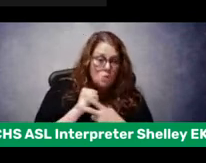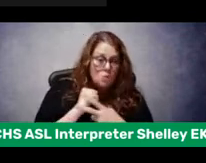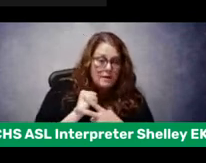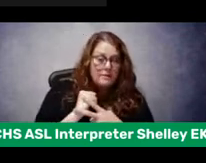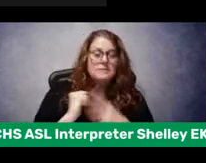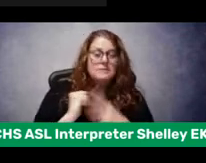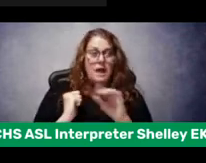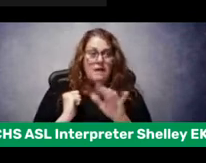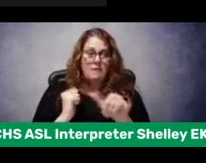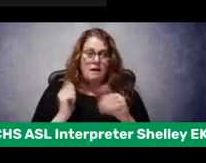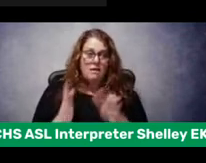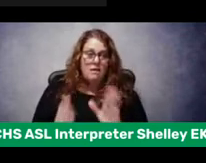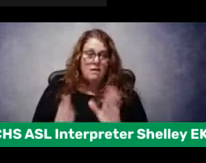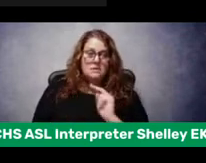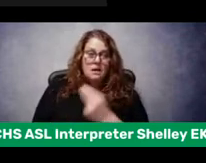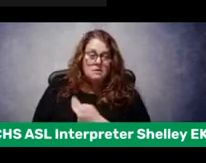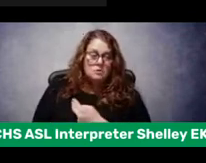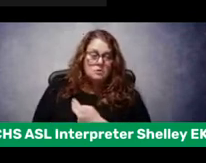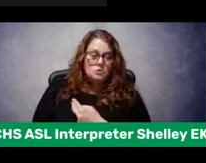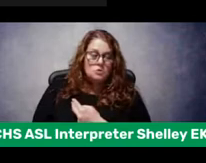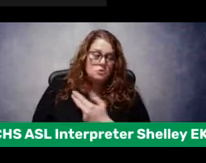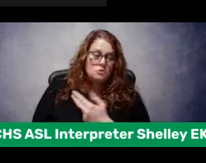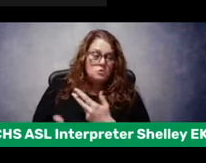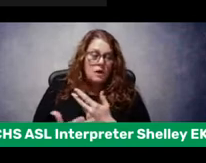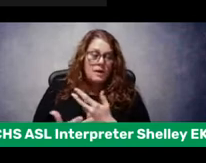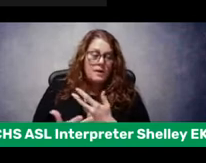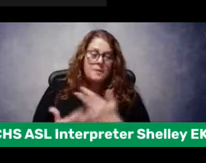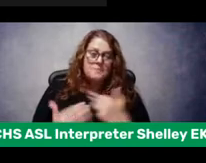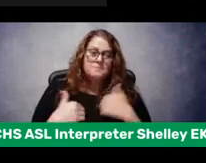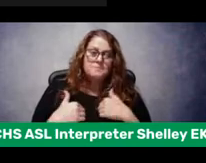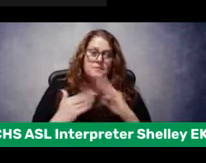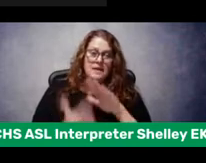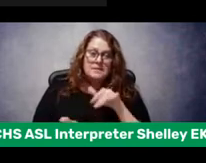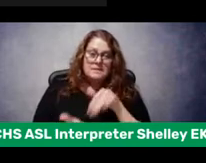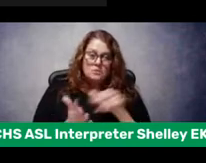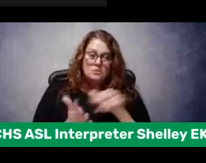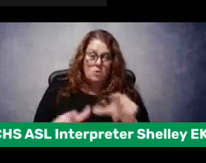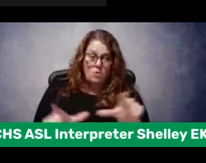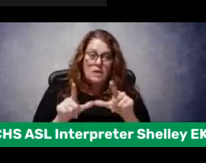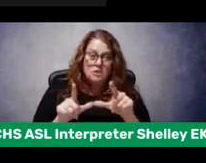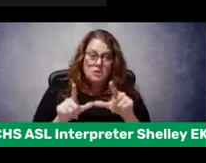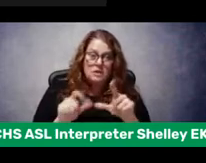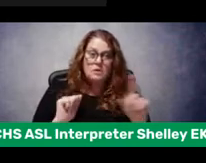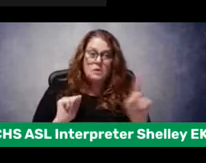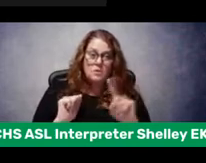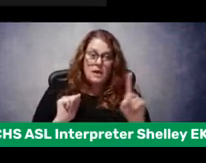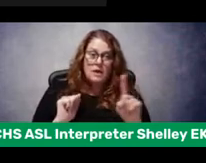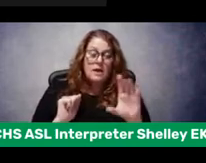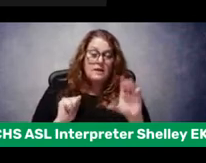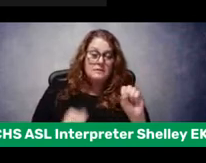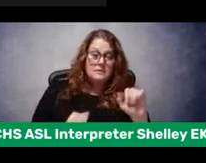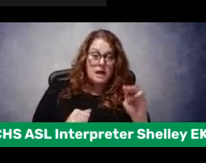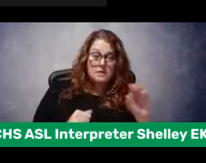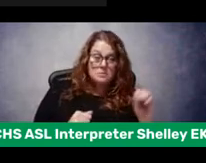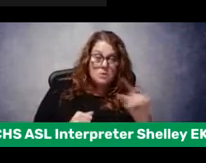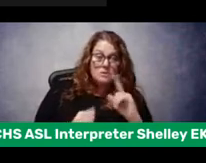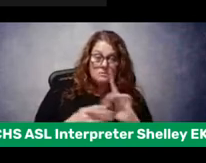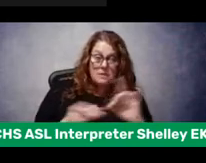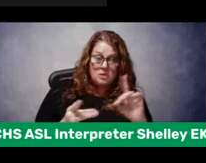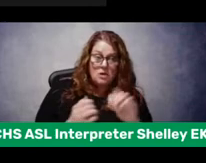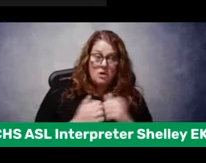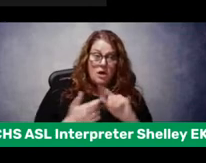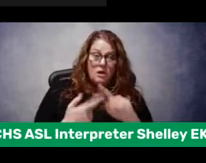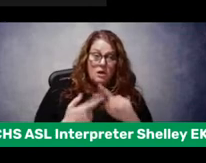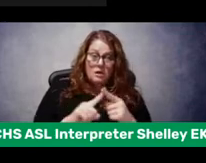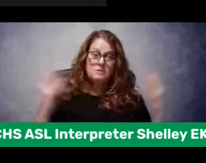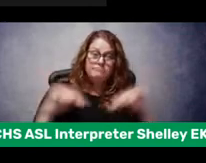and that allows us to have a central location where, as Cosmos mentioned, all of our comrades can come